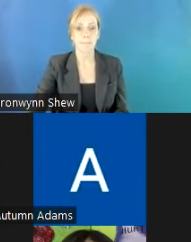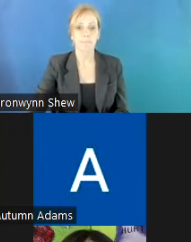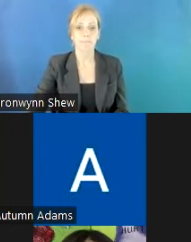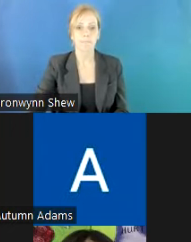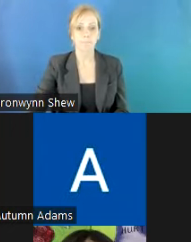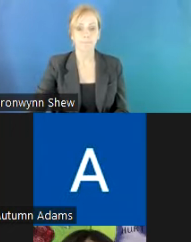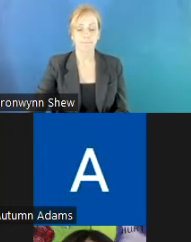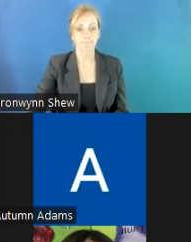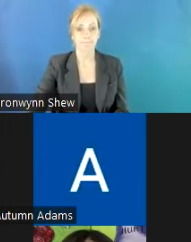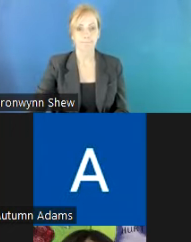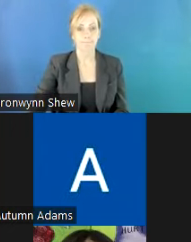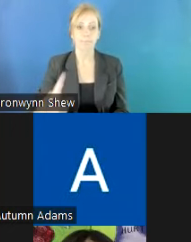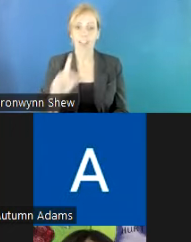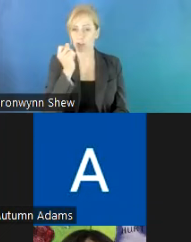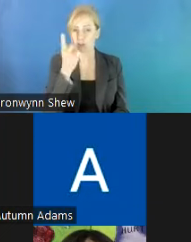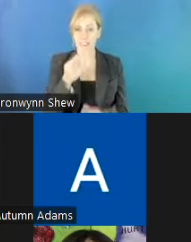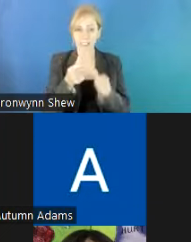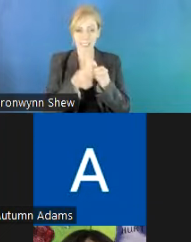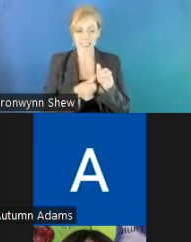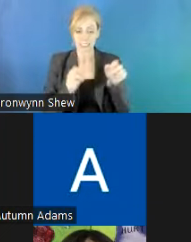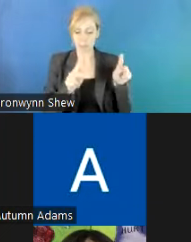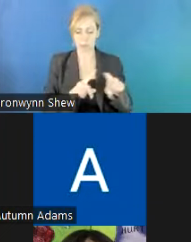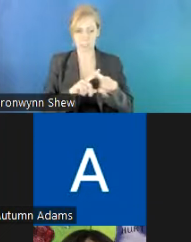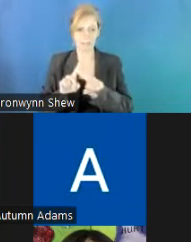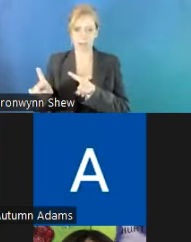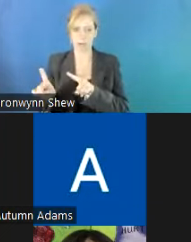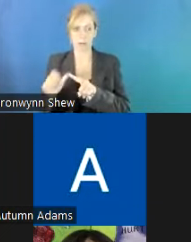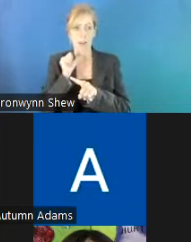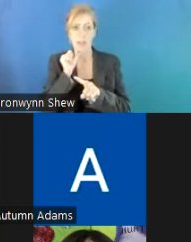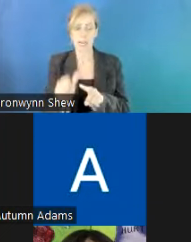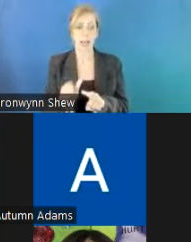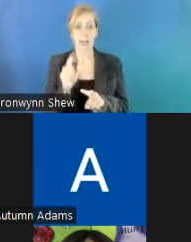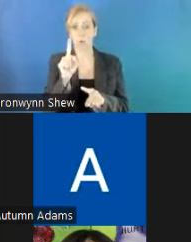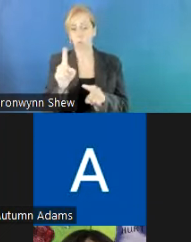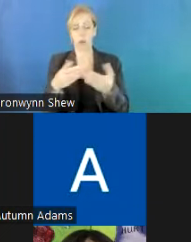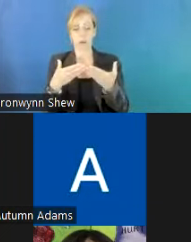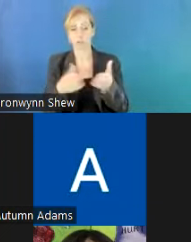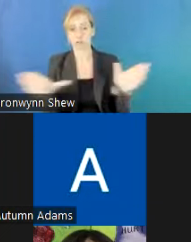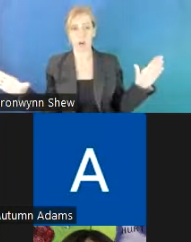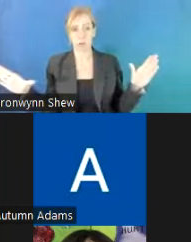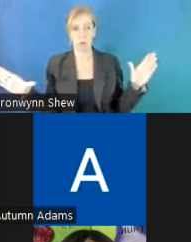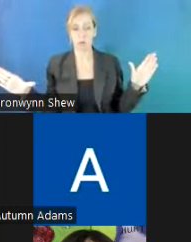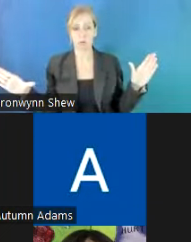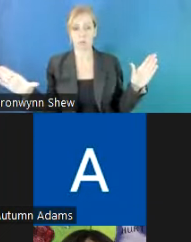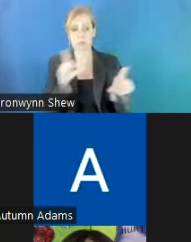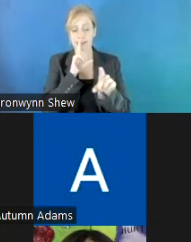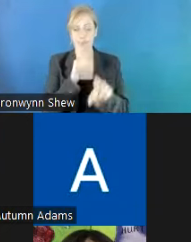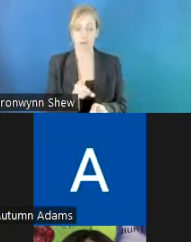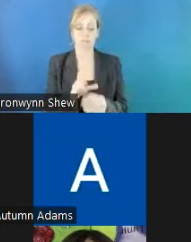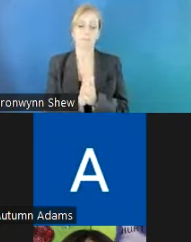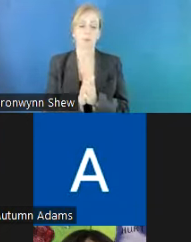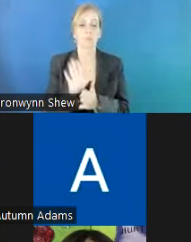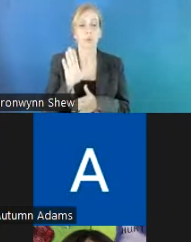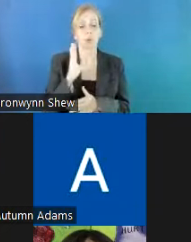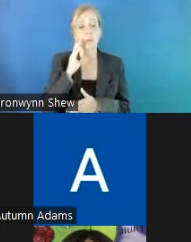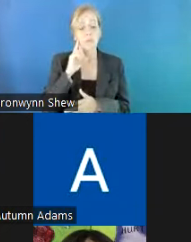case-by-case basis. But this may be beneficial for you or your agency who may not have any clue of how to deal with